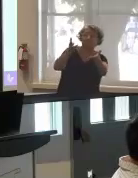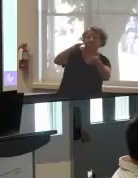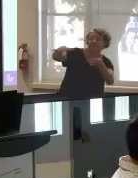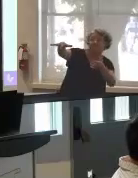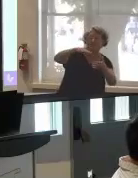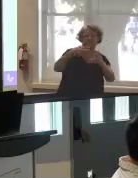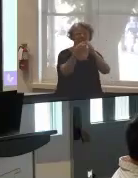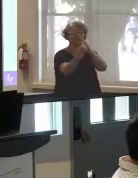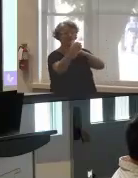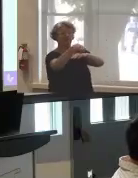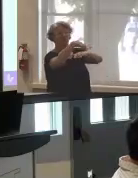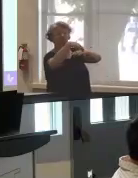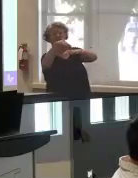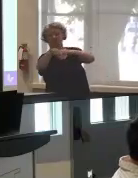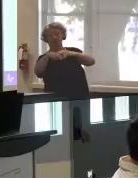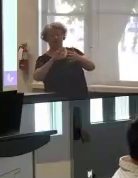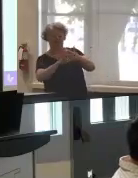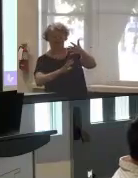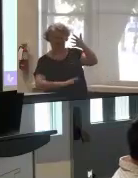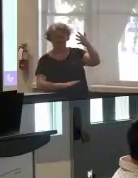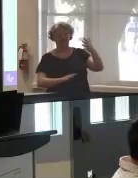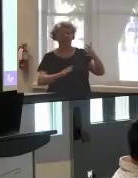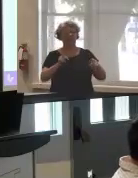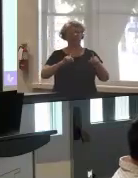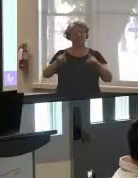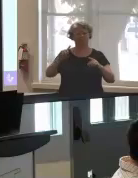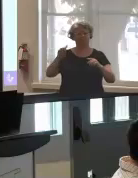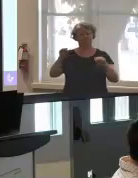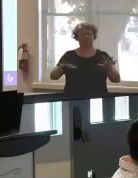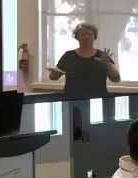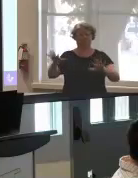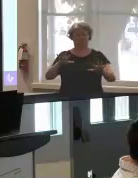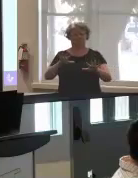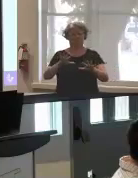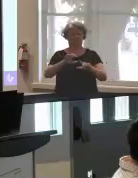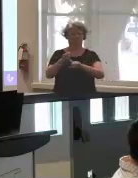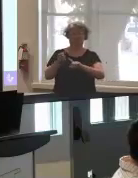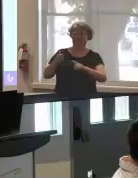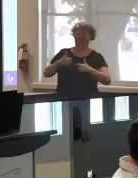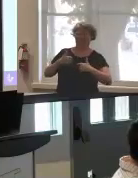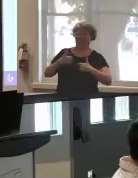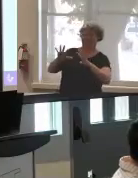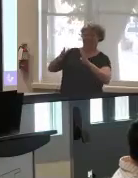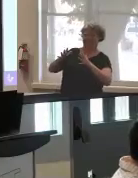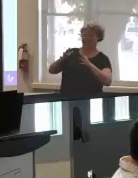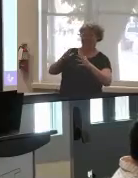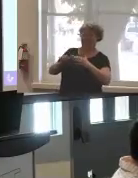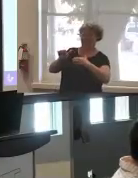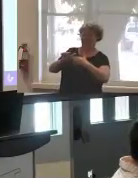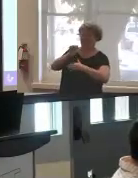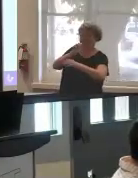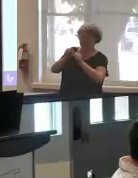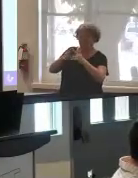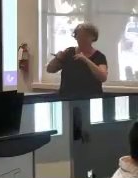services and external referrals, people who are in employment situations that are not ideal, all of those kind of components fall under